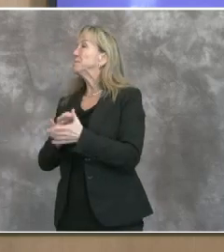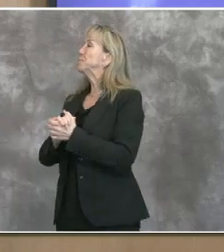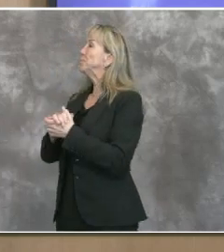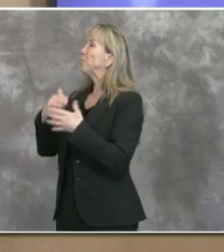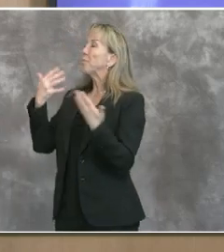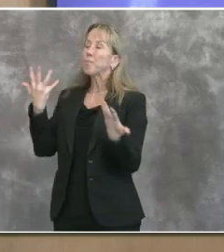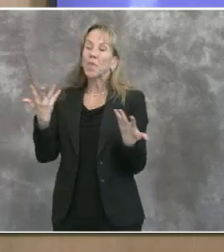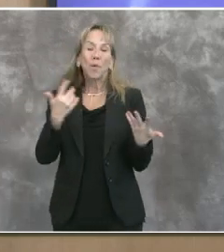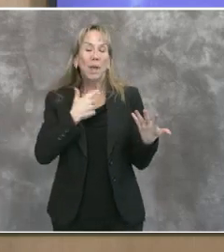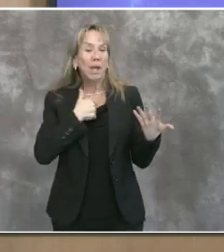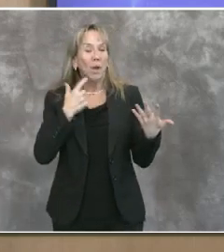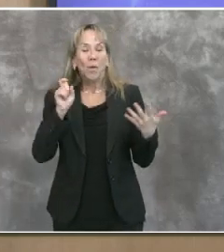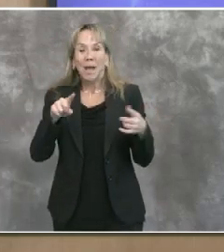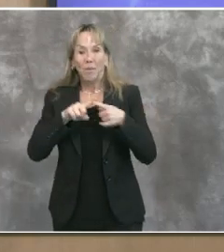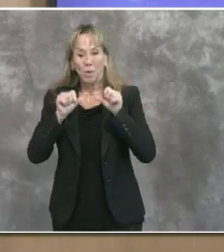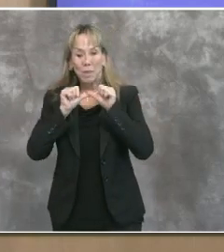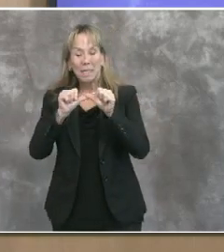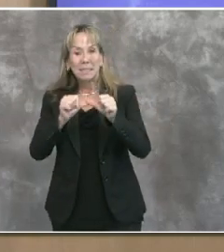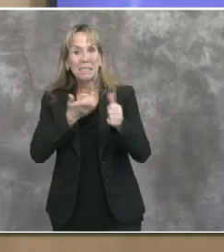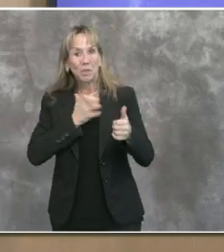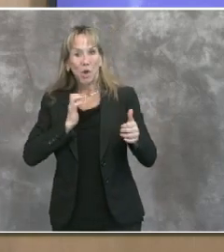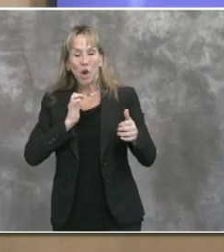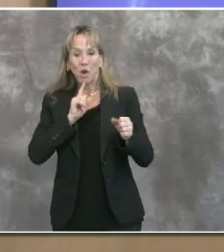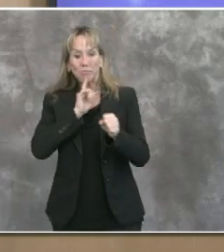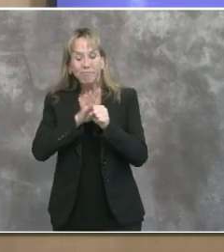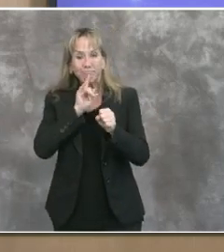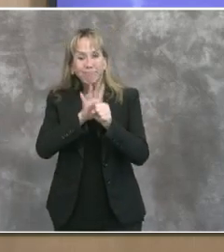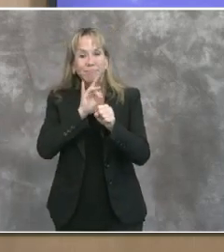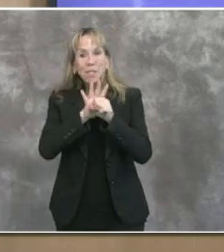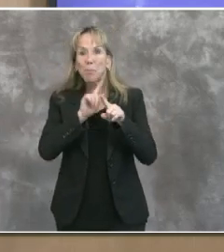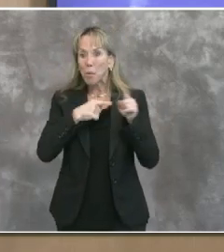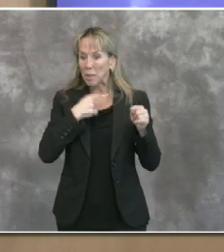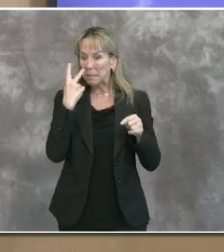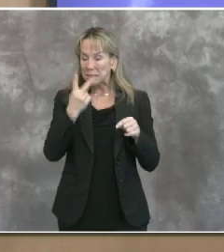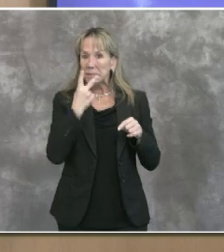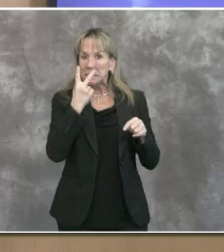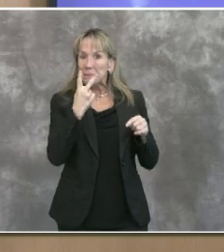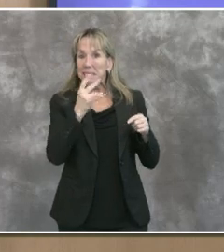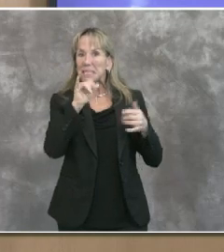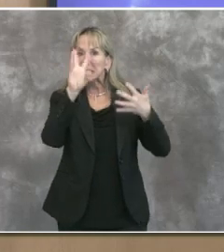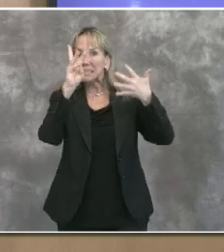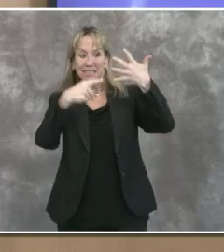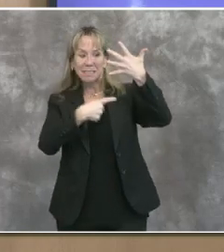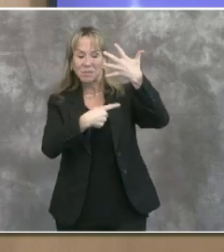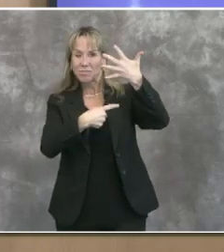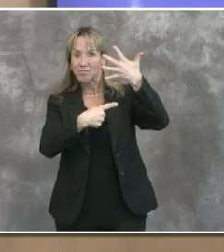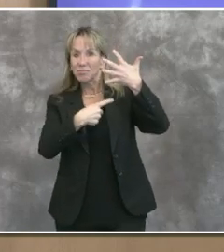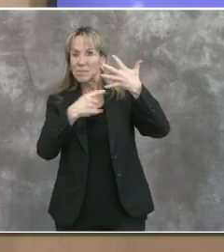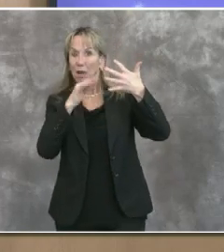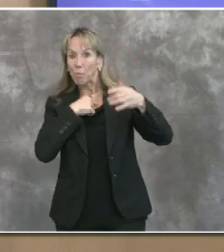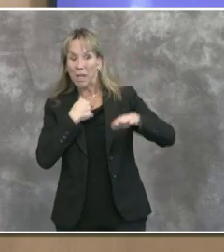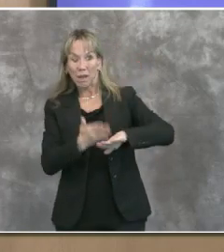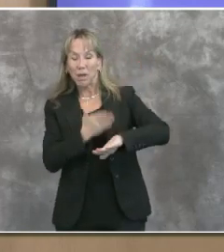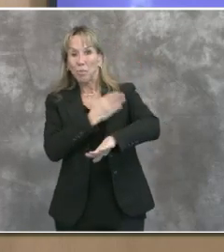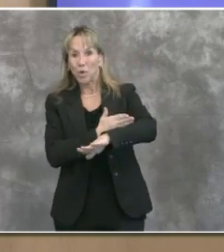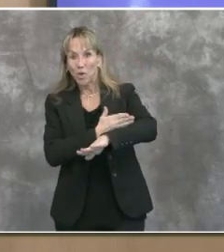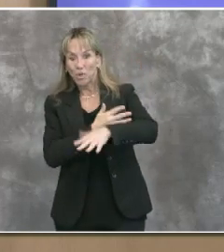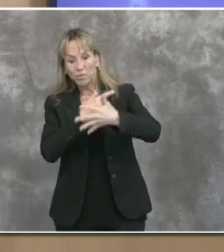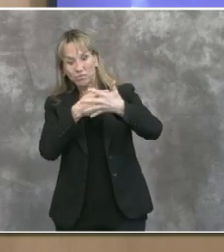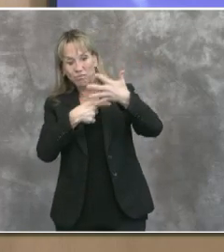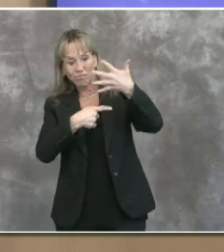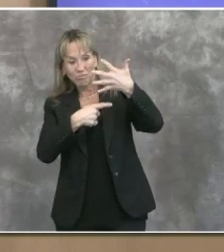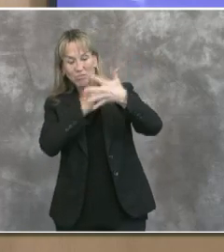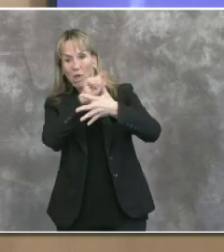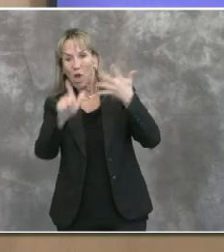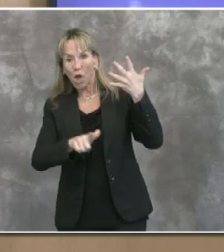our continued commitment to the actions we've taken, along with the progress we make on addressing those 6 core areas that were outlined. Those will be the 2